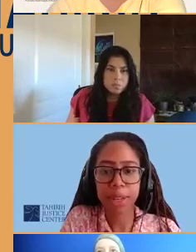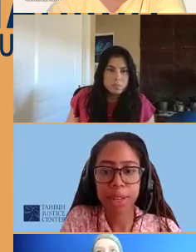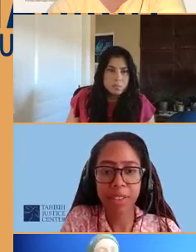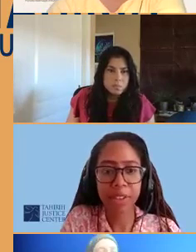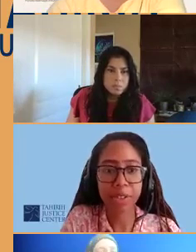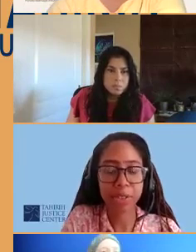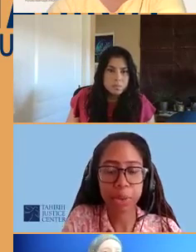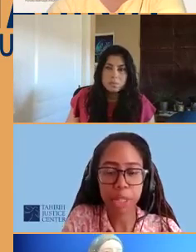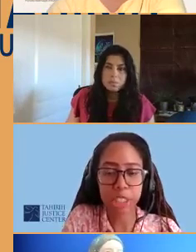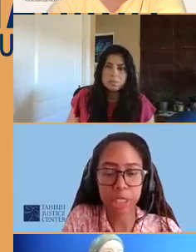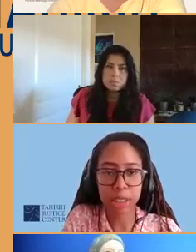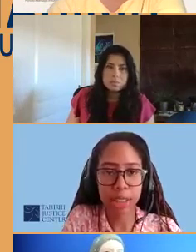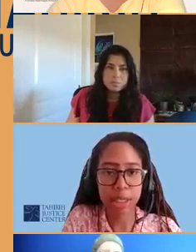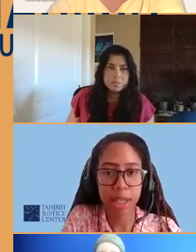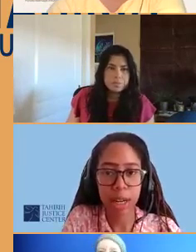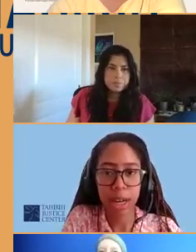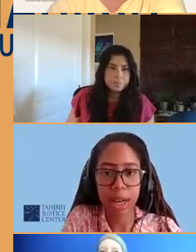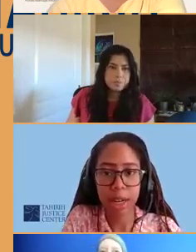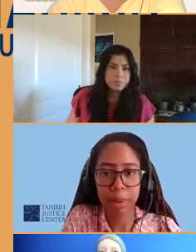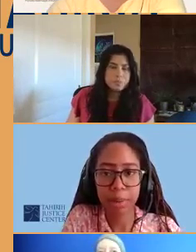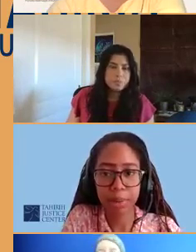Yeah, we have a few questions.